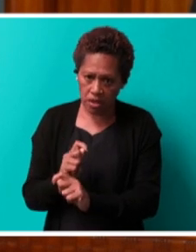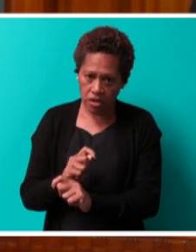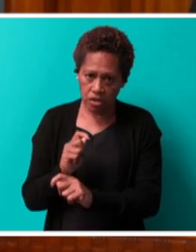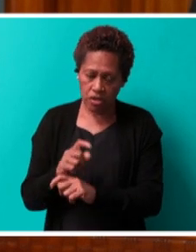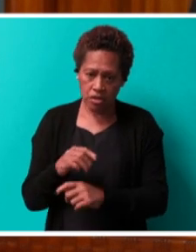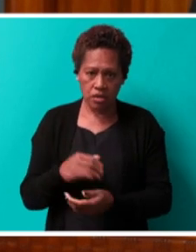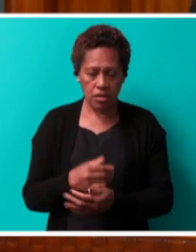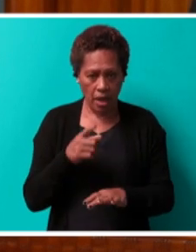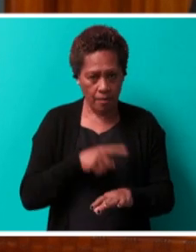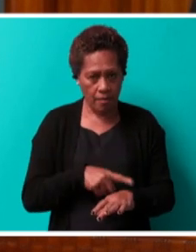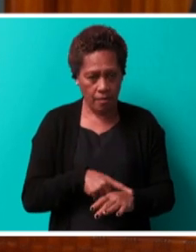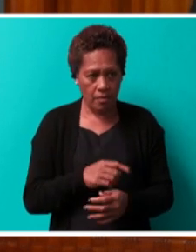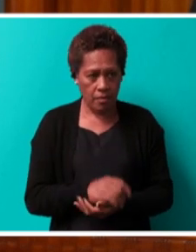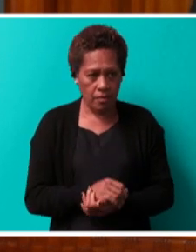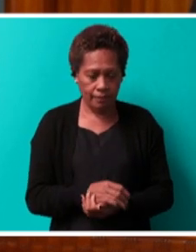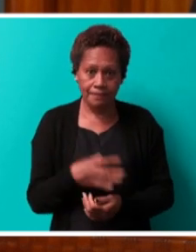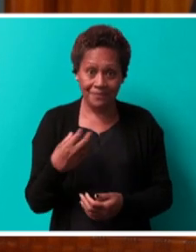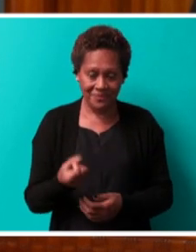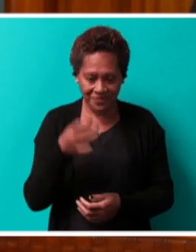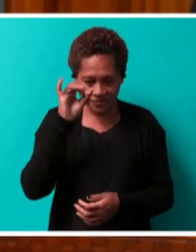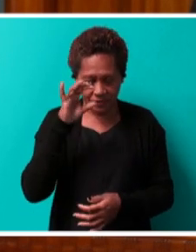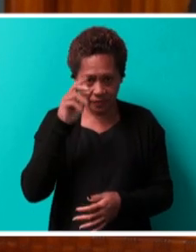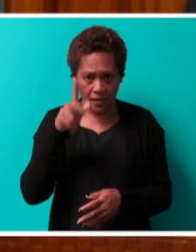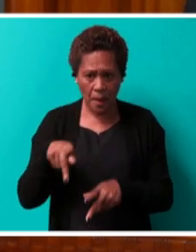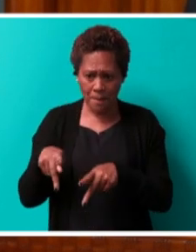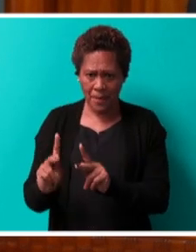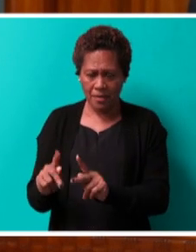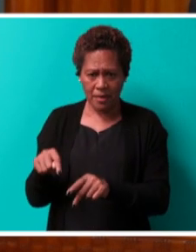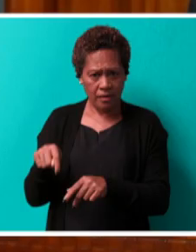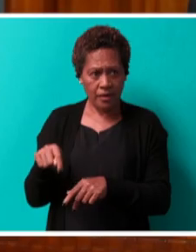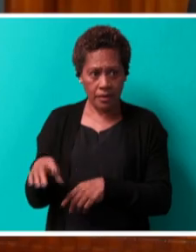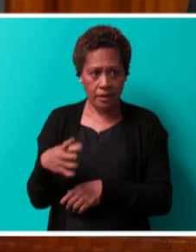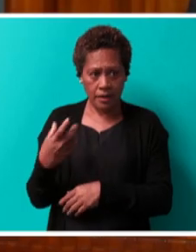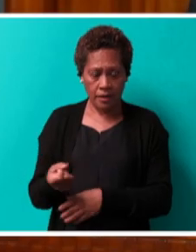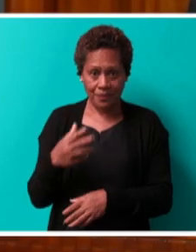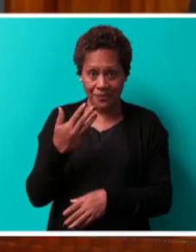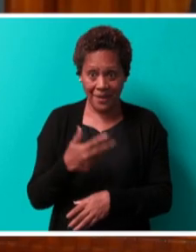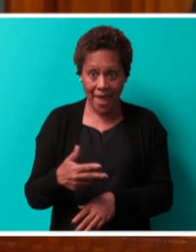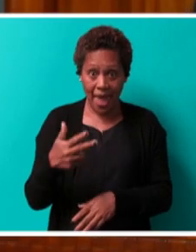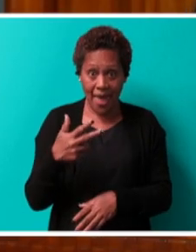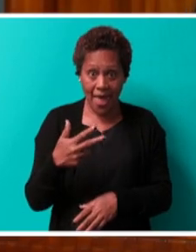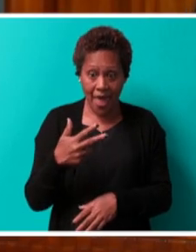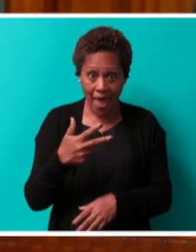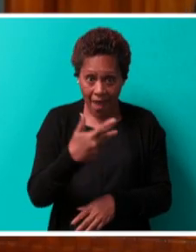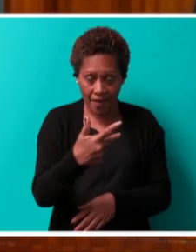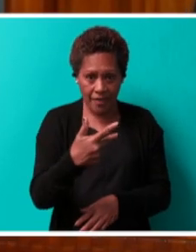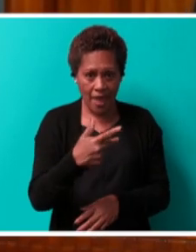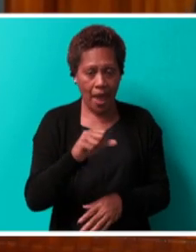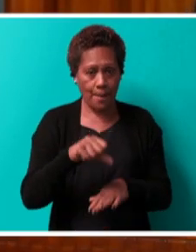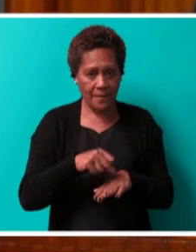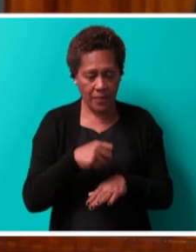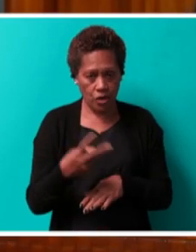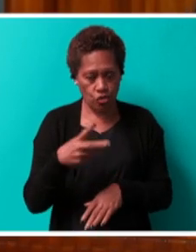Secondly, following the commencement of the current taxi permit uplift effective from 8th April 2026,